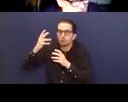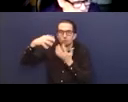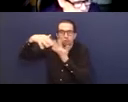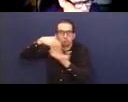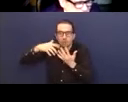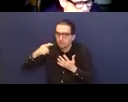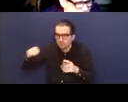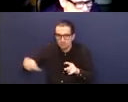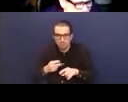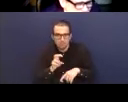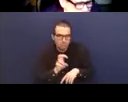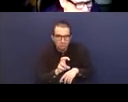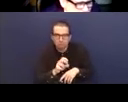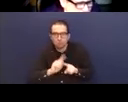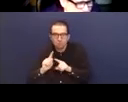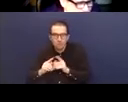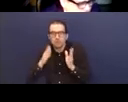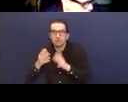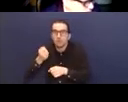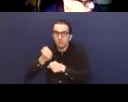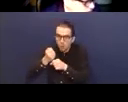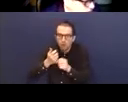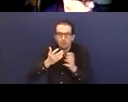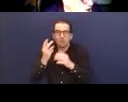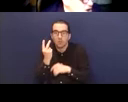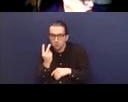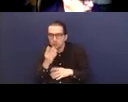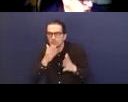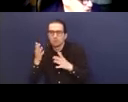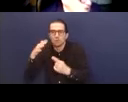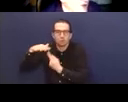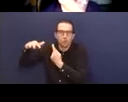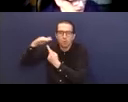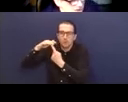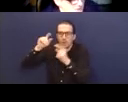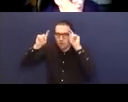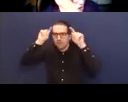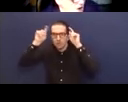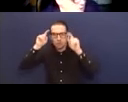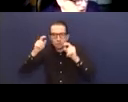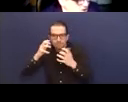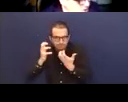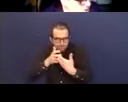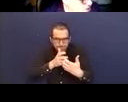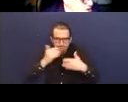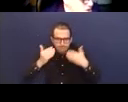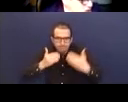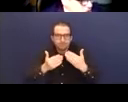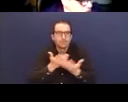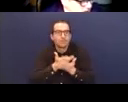We have nothing for responsible consumption production, climate action. Think back to the program we did